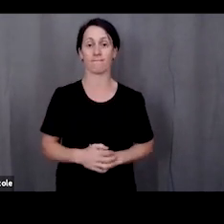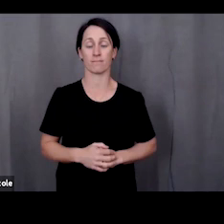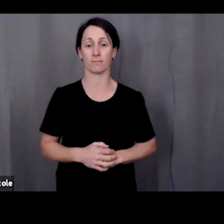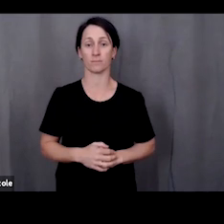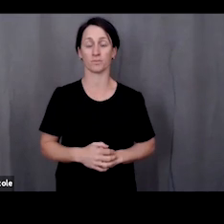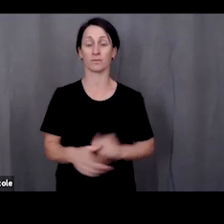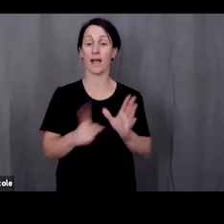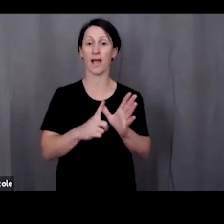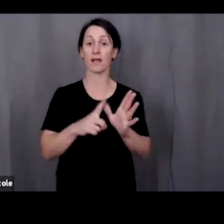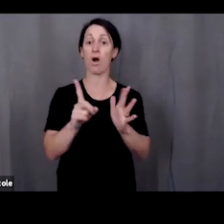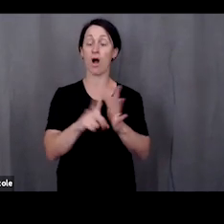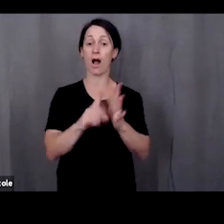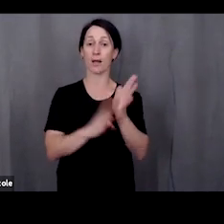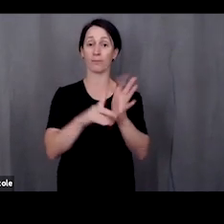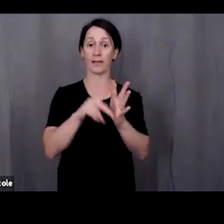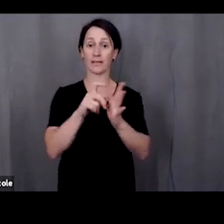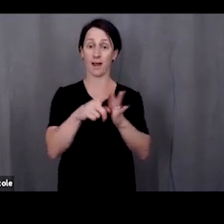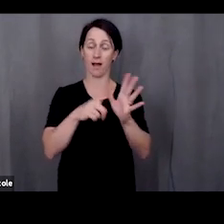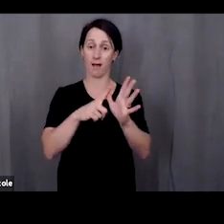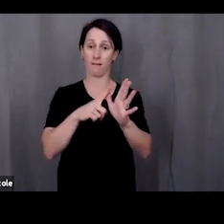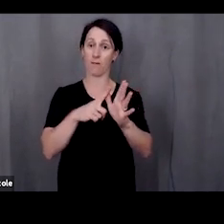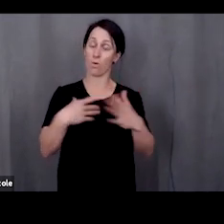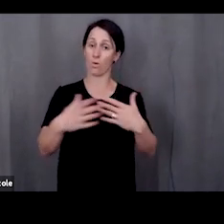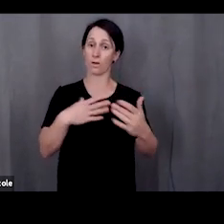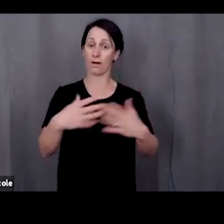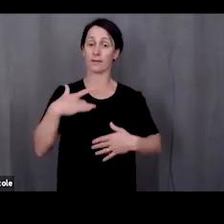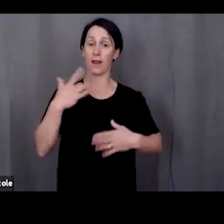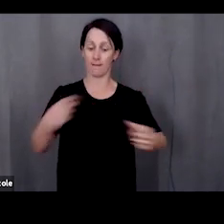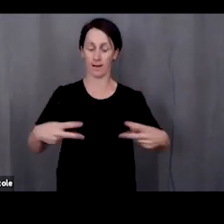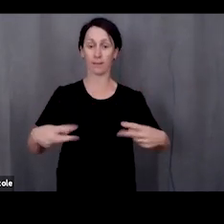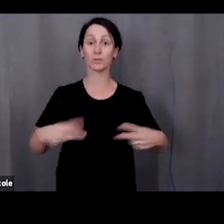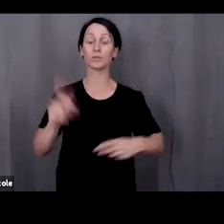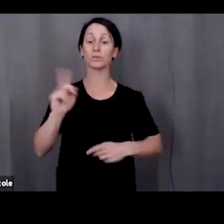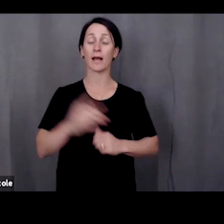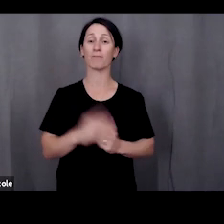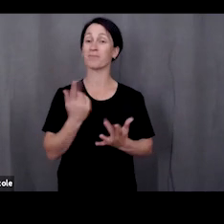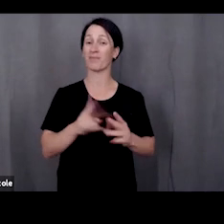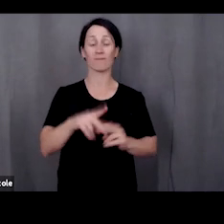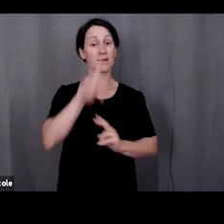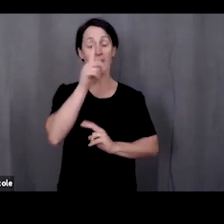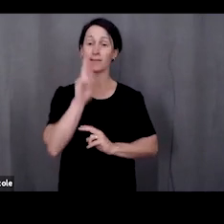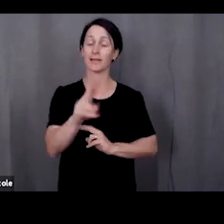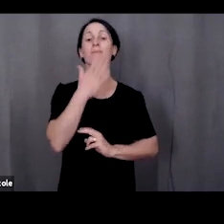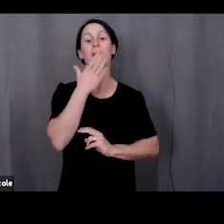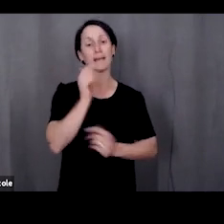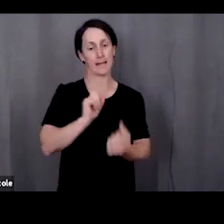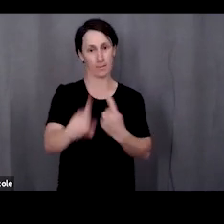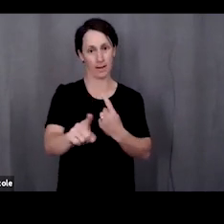AI Media is providing the live captioning today. If you're unable to see it, please email us again